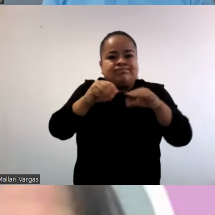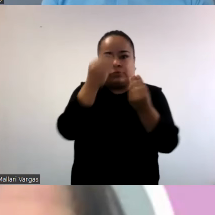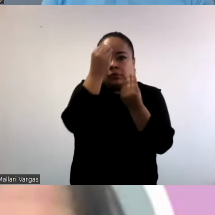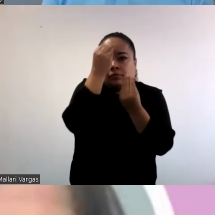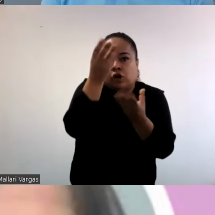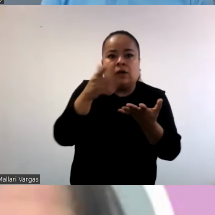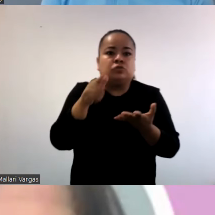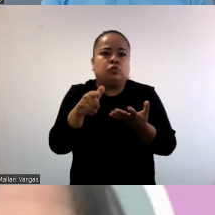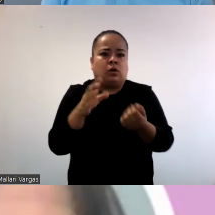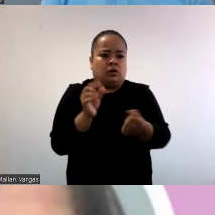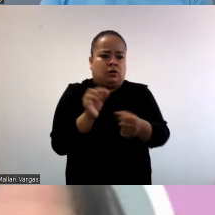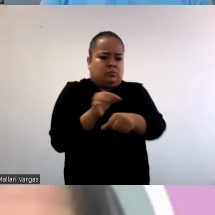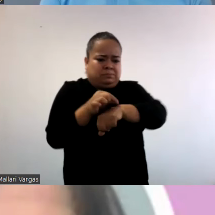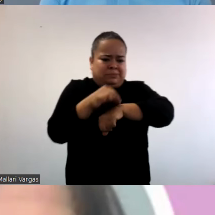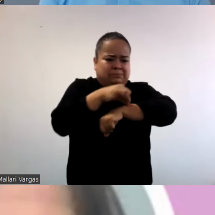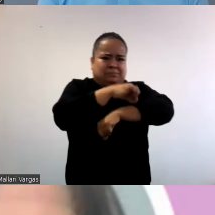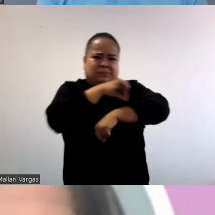and